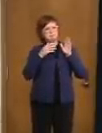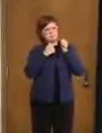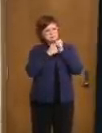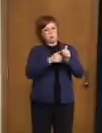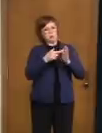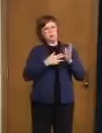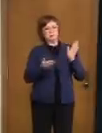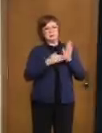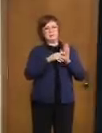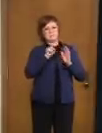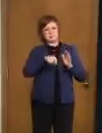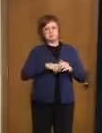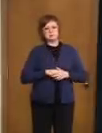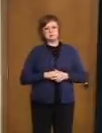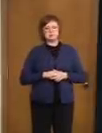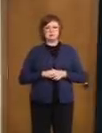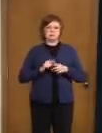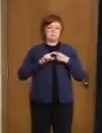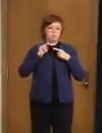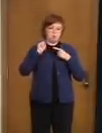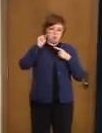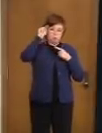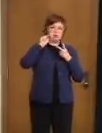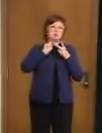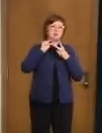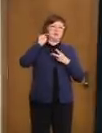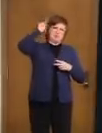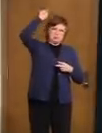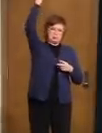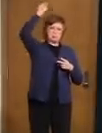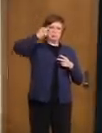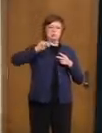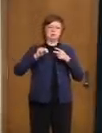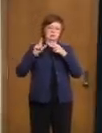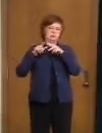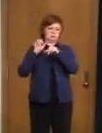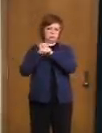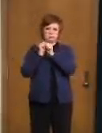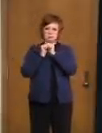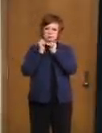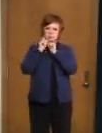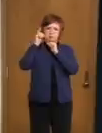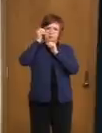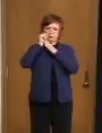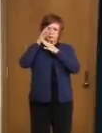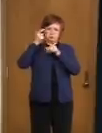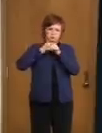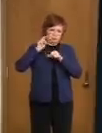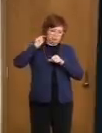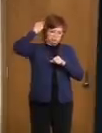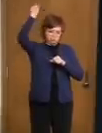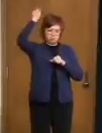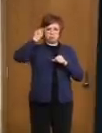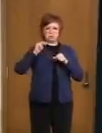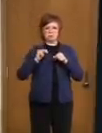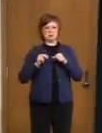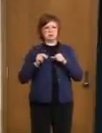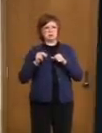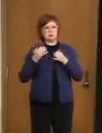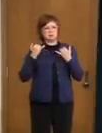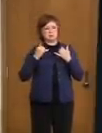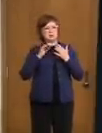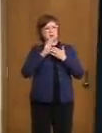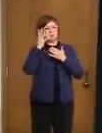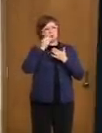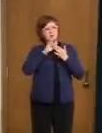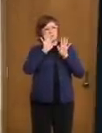north, which the local medical health officers will be discussing with the leaders, and also messaging into the community. Because again, the weather is great. It's a great